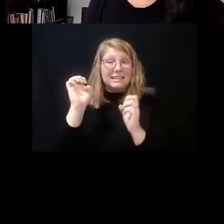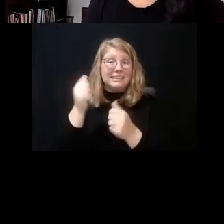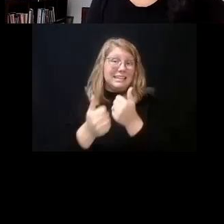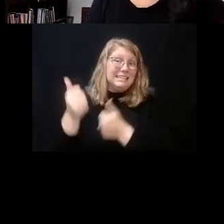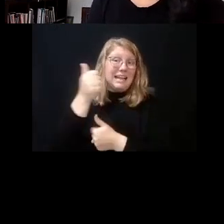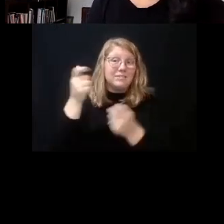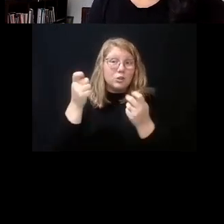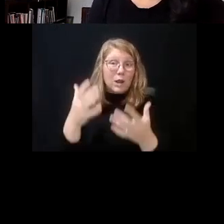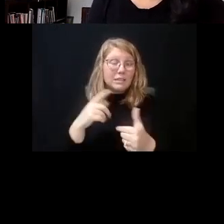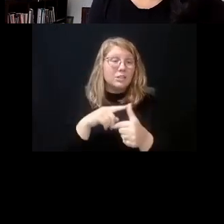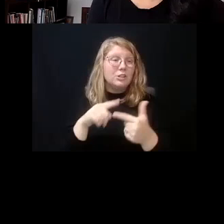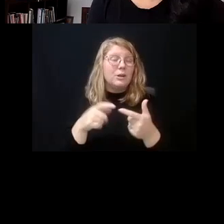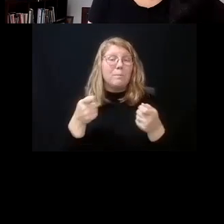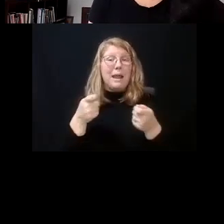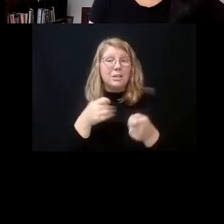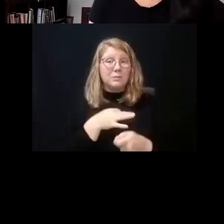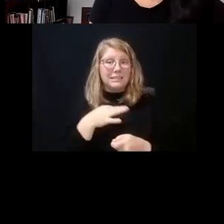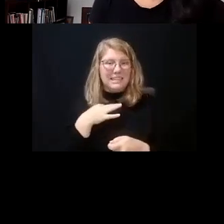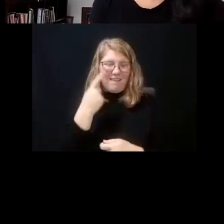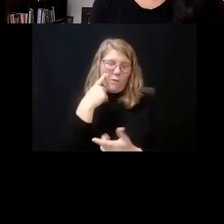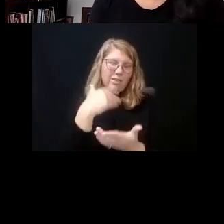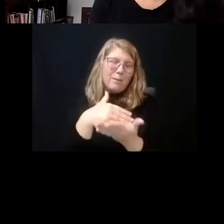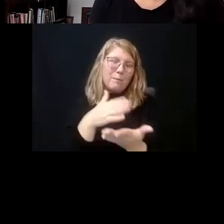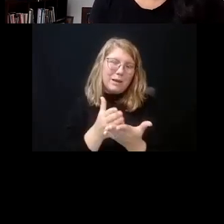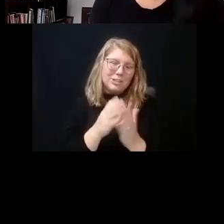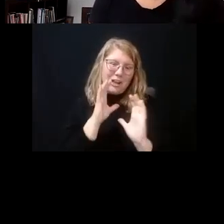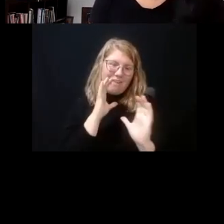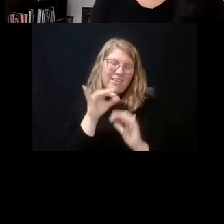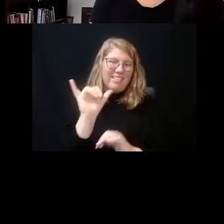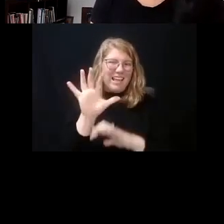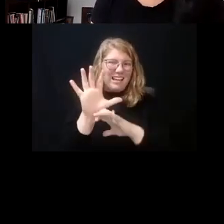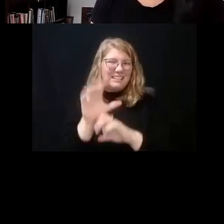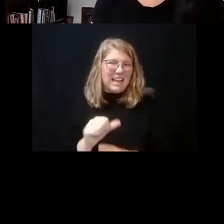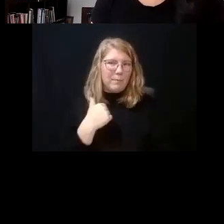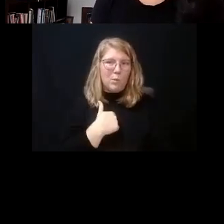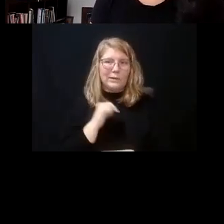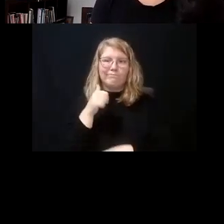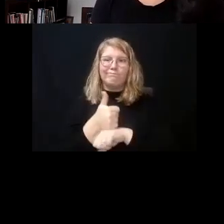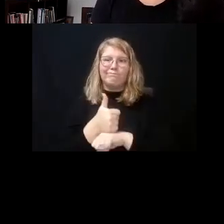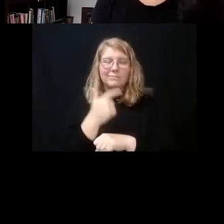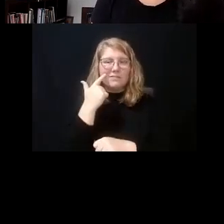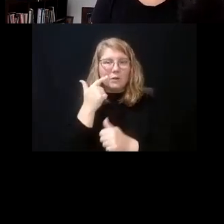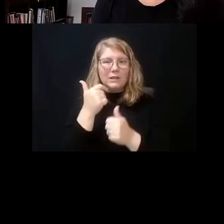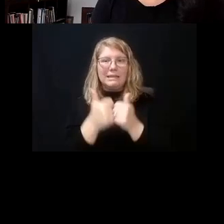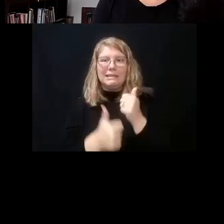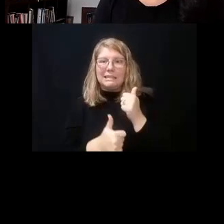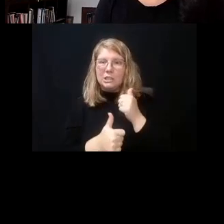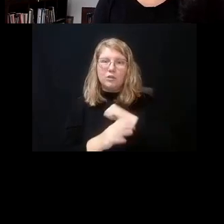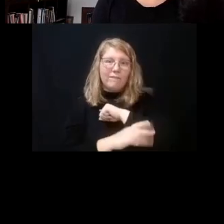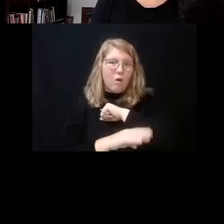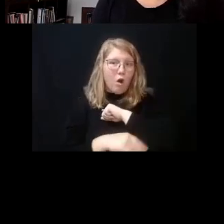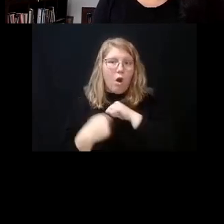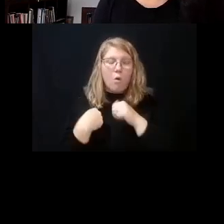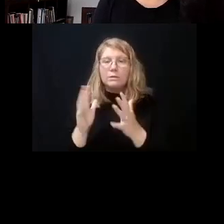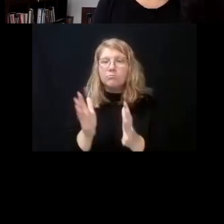part of the initial budget conversation. So that's, that's a habit that we created, was every fall, we just talk with the board